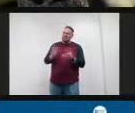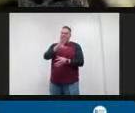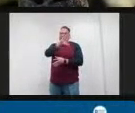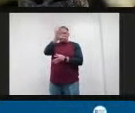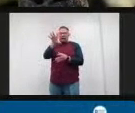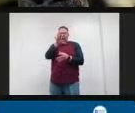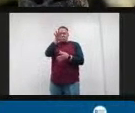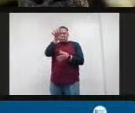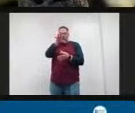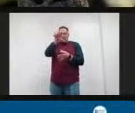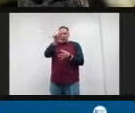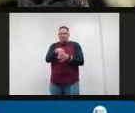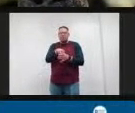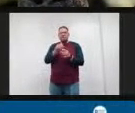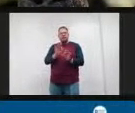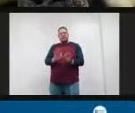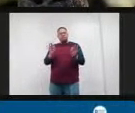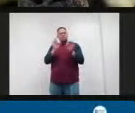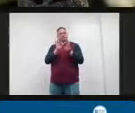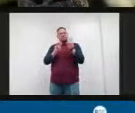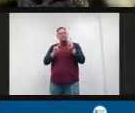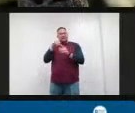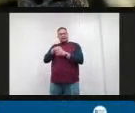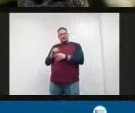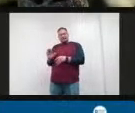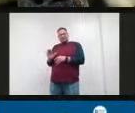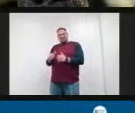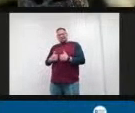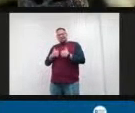including the important people in their lives about it,